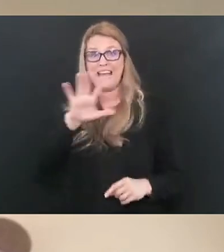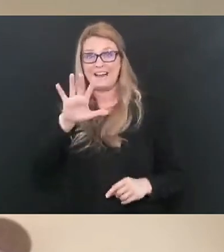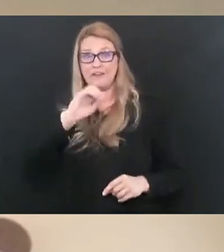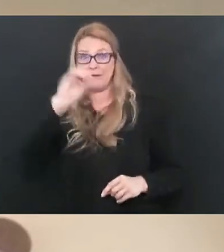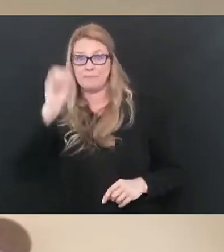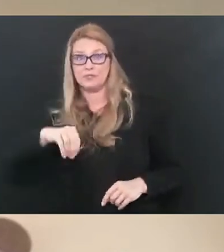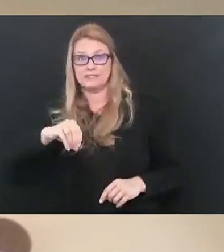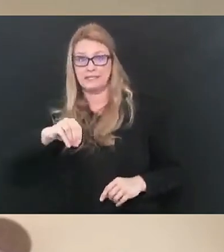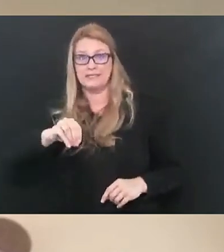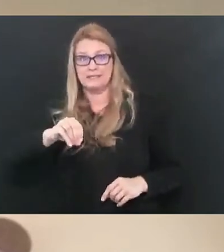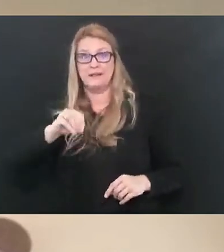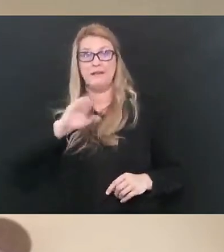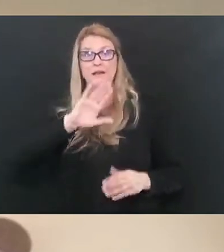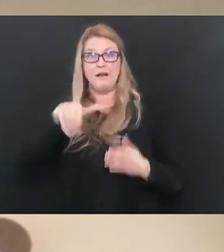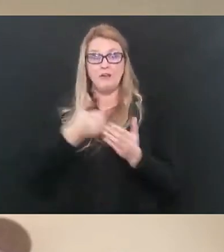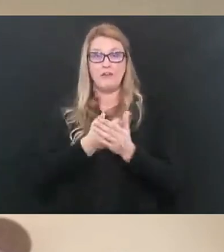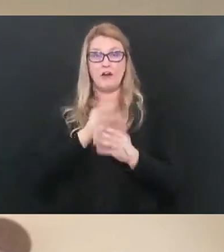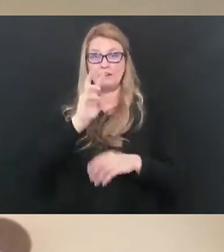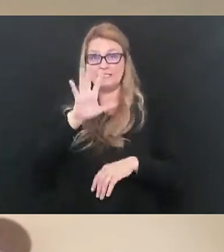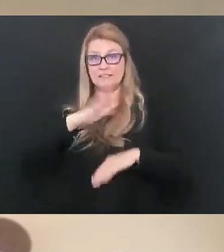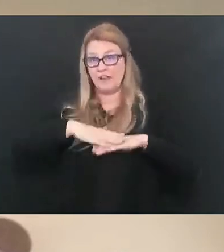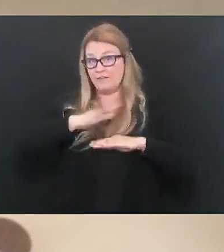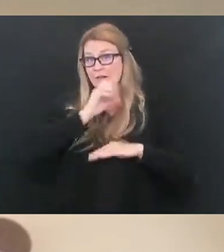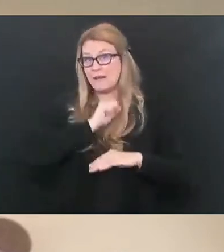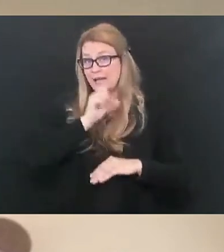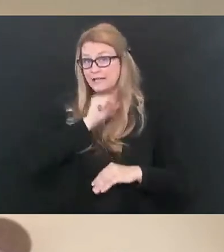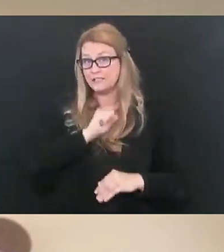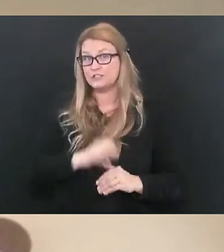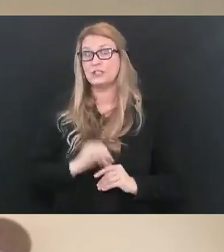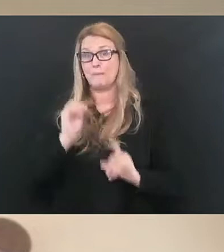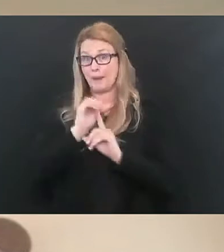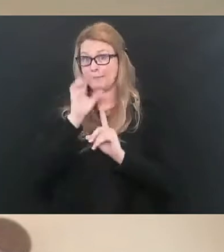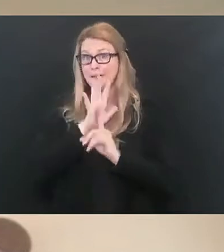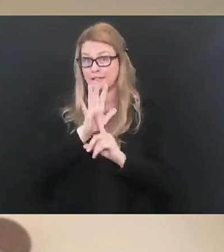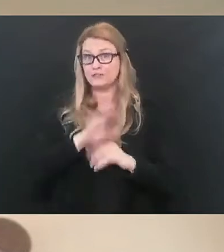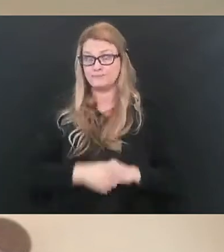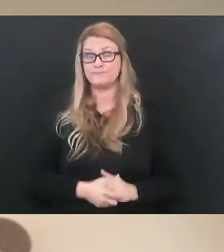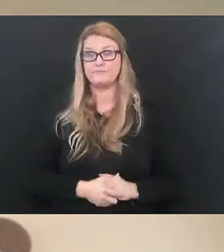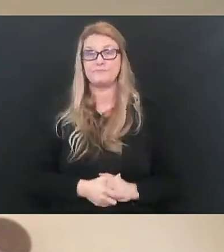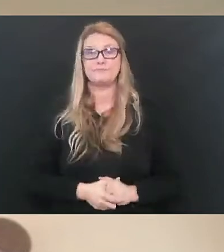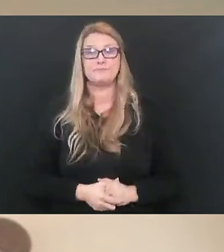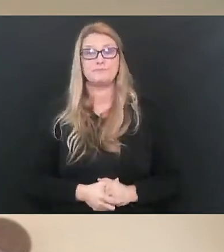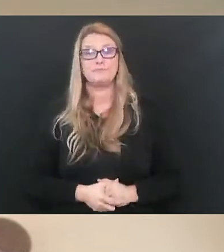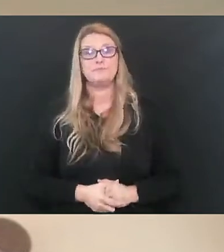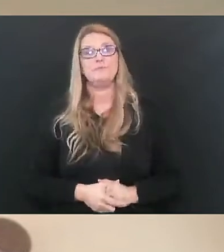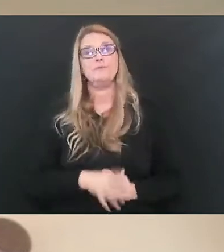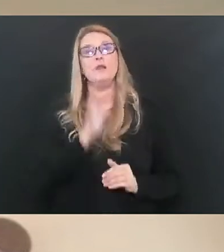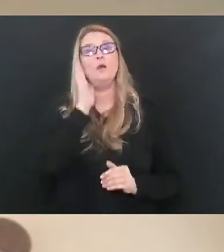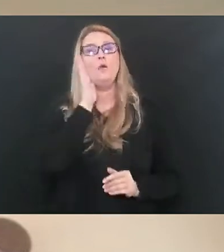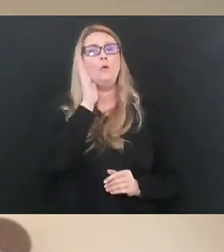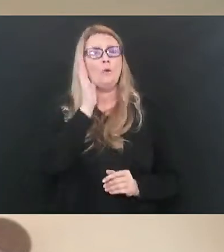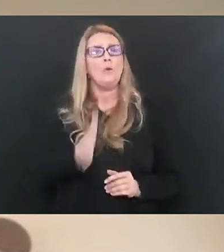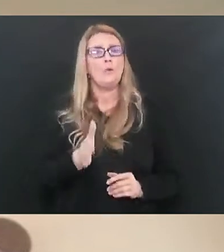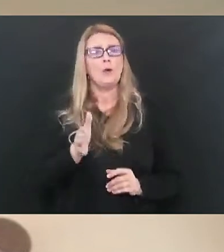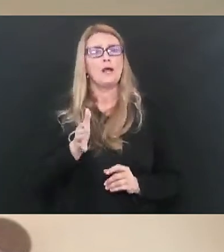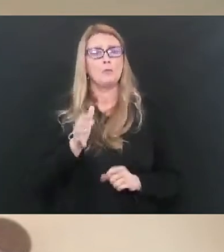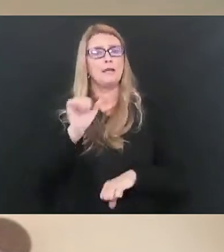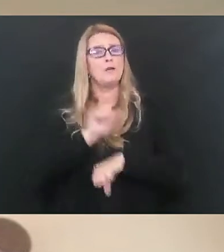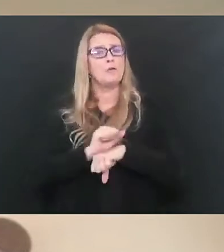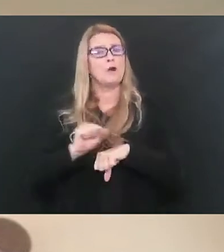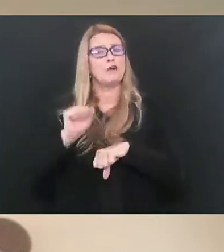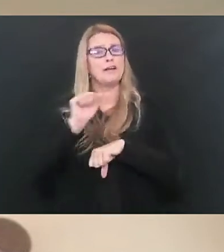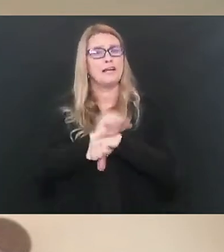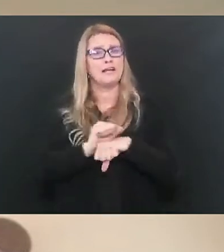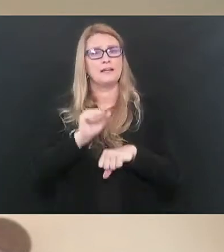85% mark on that 65 and above population. We'll also be working, as we know from a West